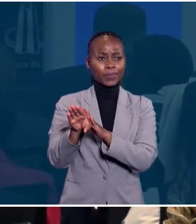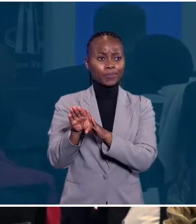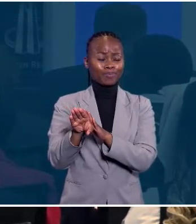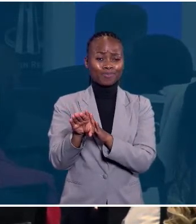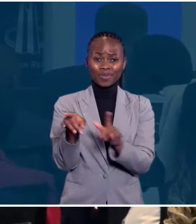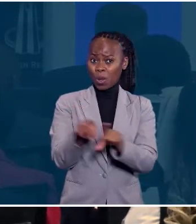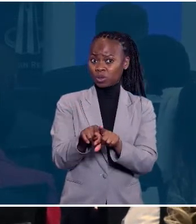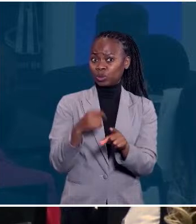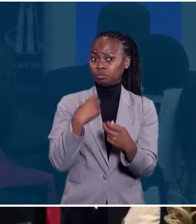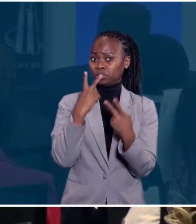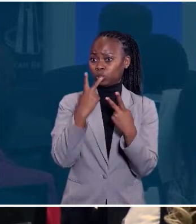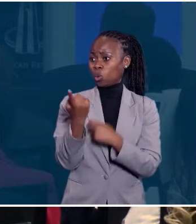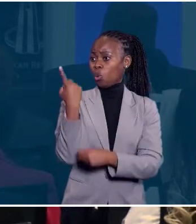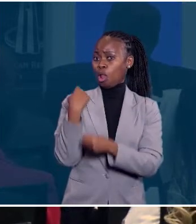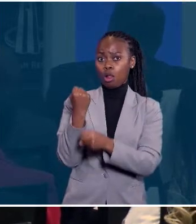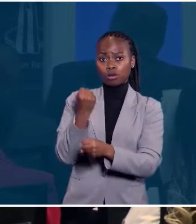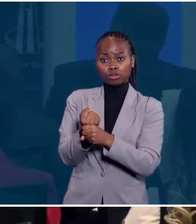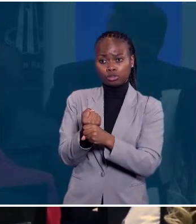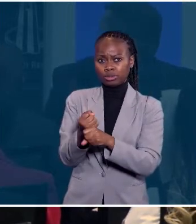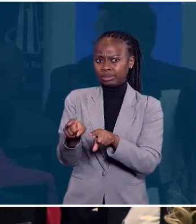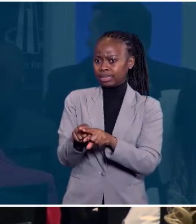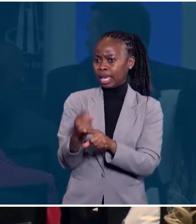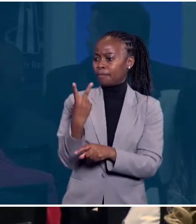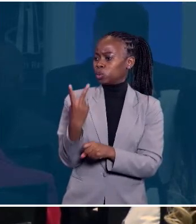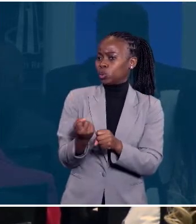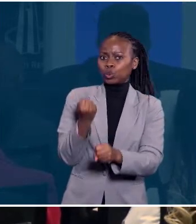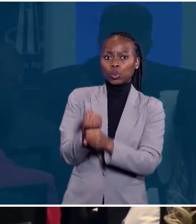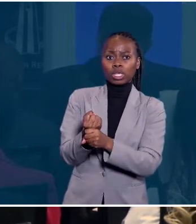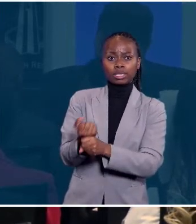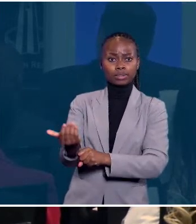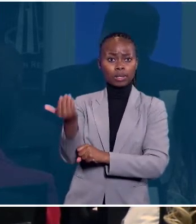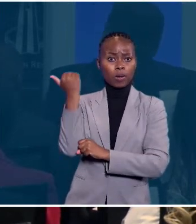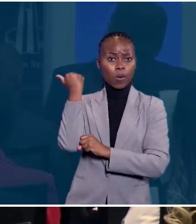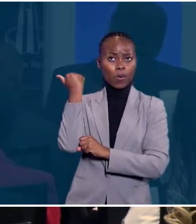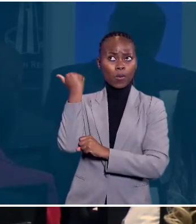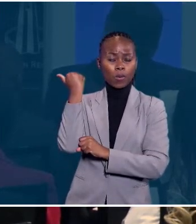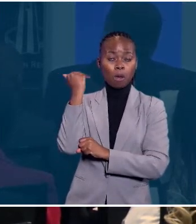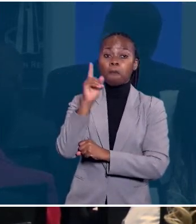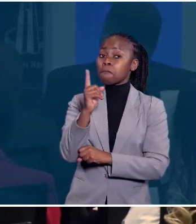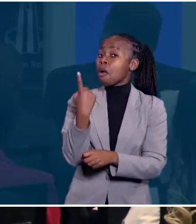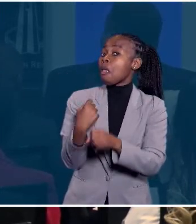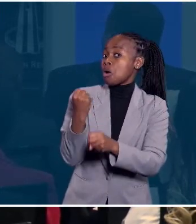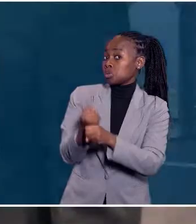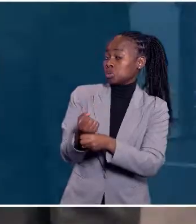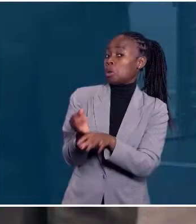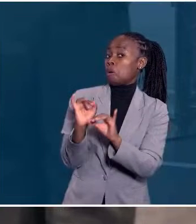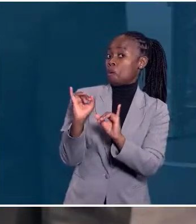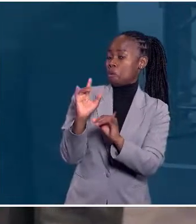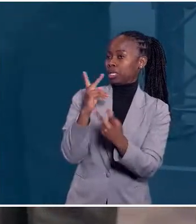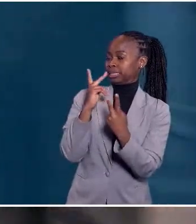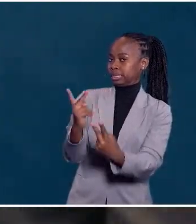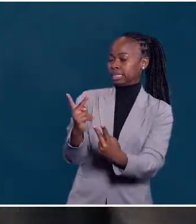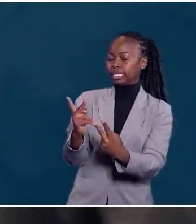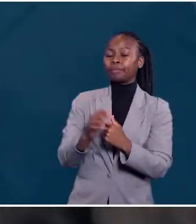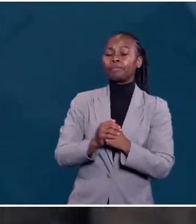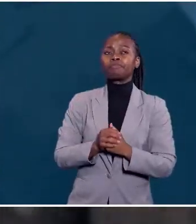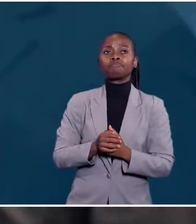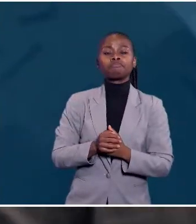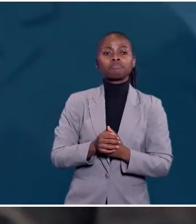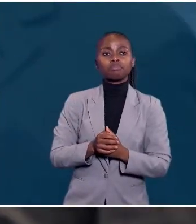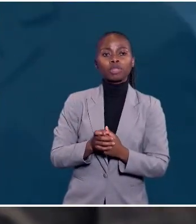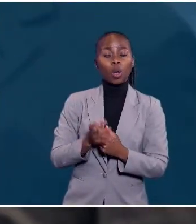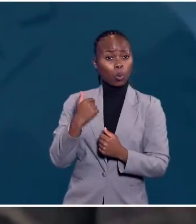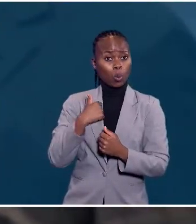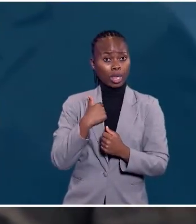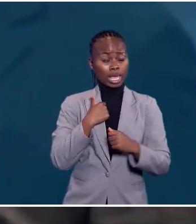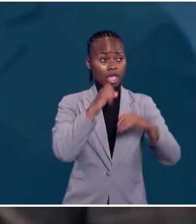And we saw last year, the year before, well, especially last year, the same thing happening where we